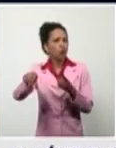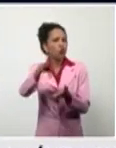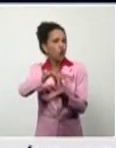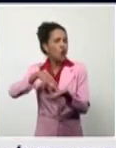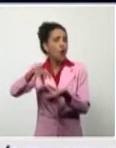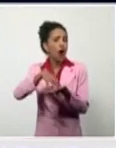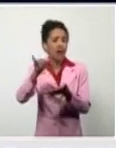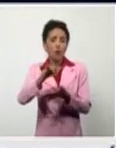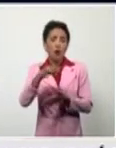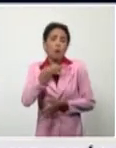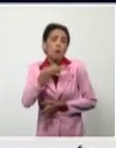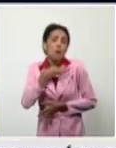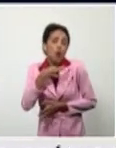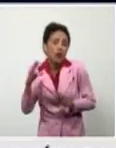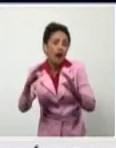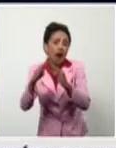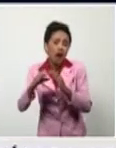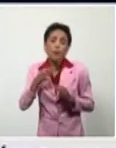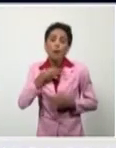in one day,